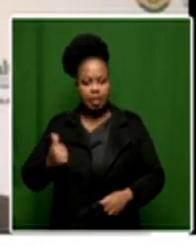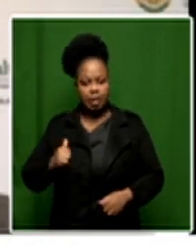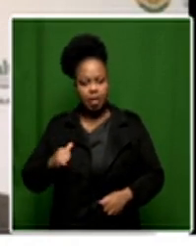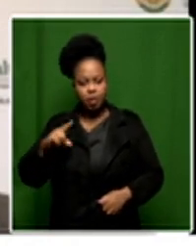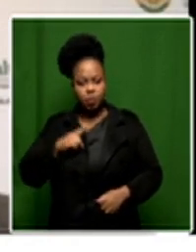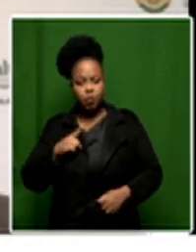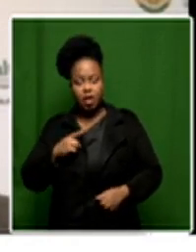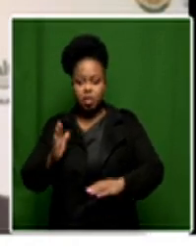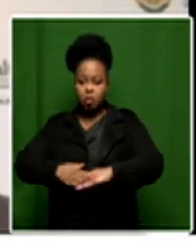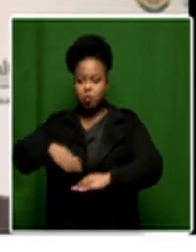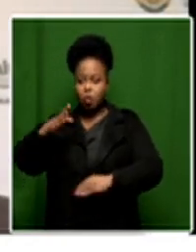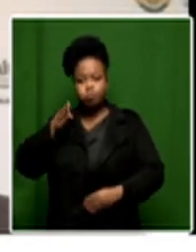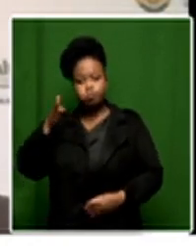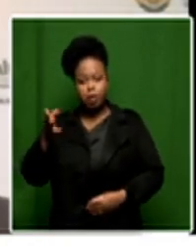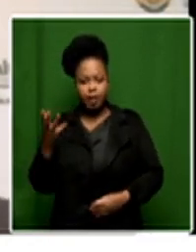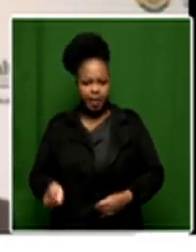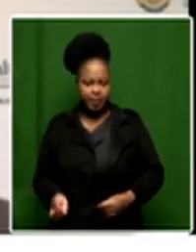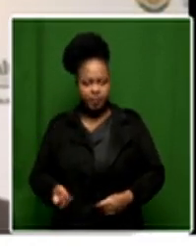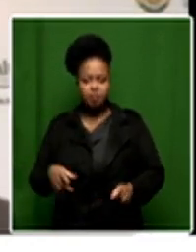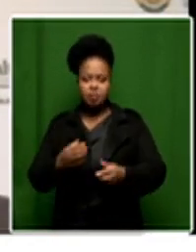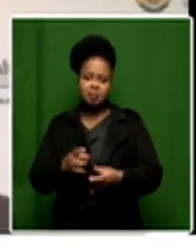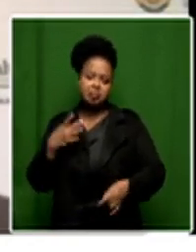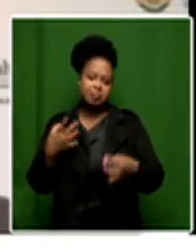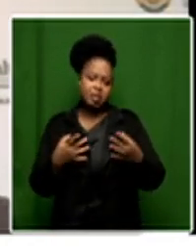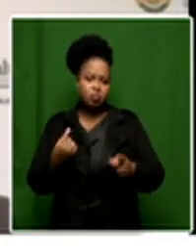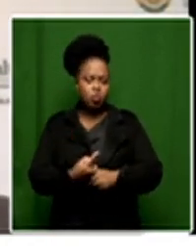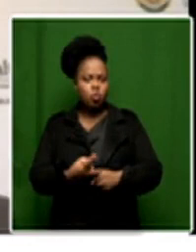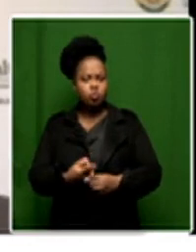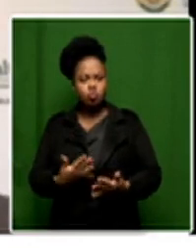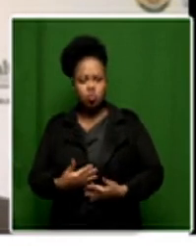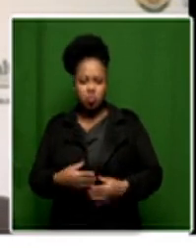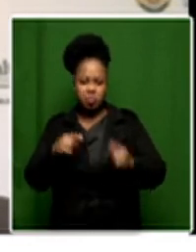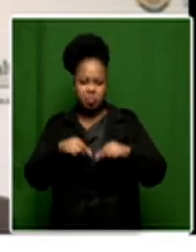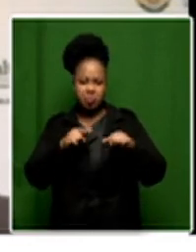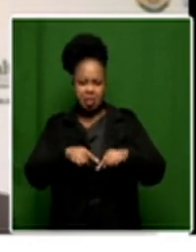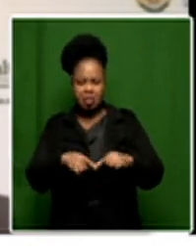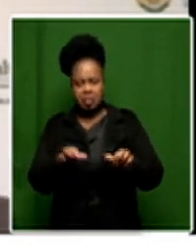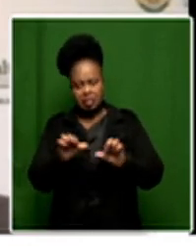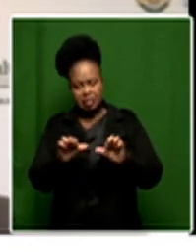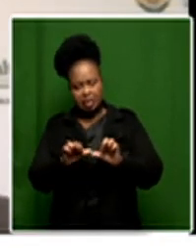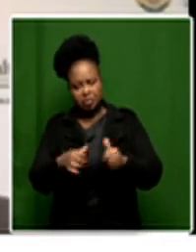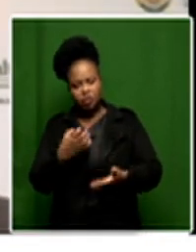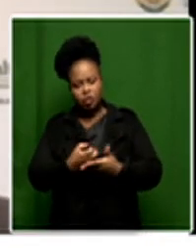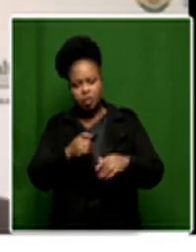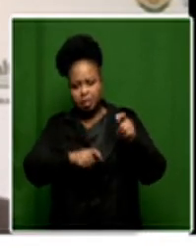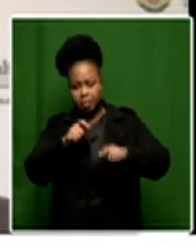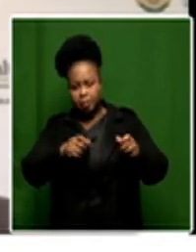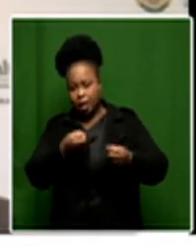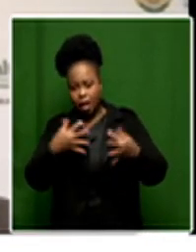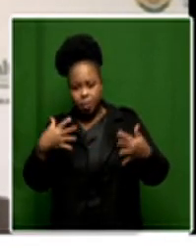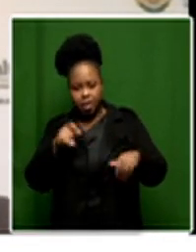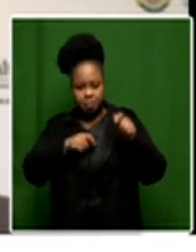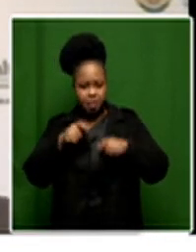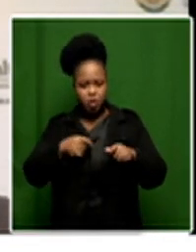the volumes. In some of the areas, there's also an argument about the sizes of the economy. So we've had a lot of debate about